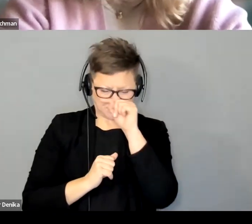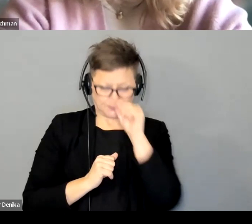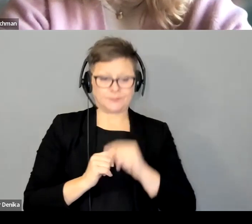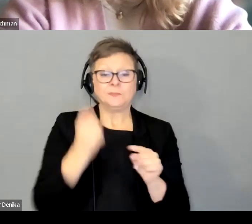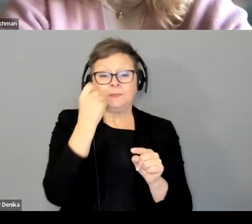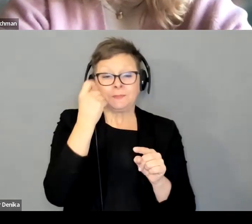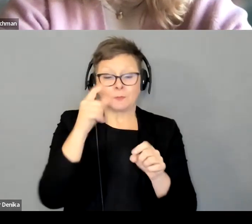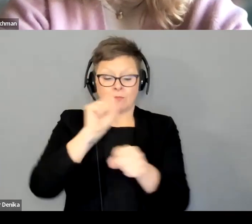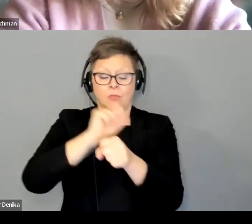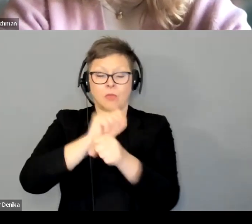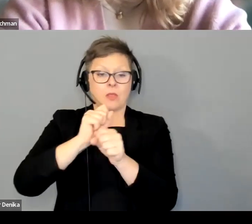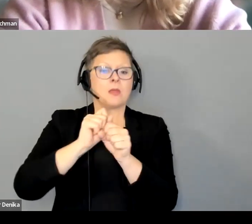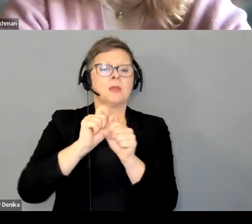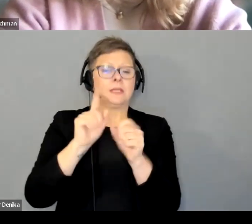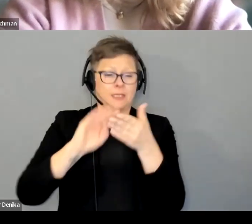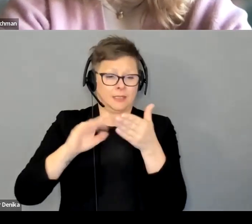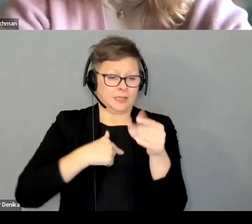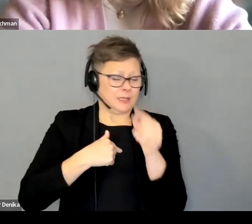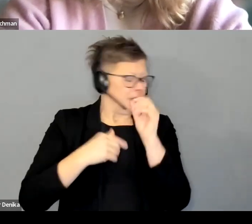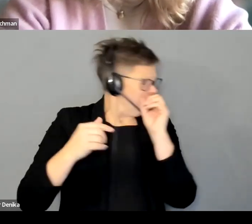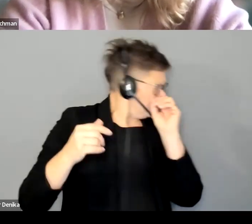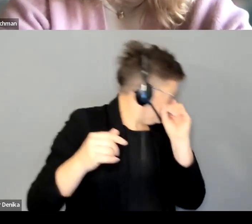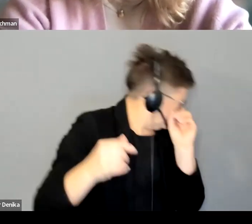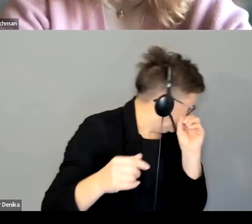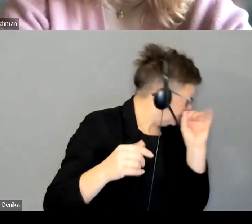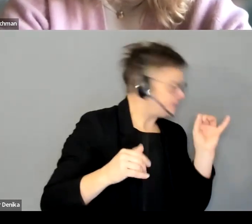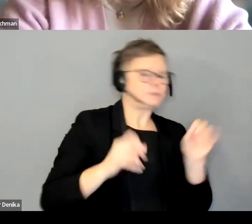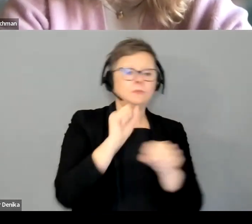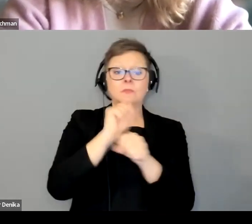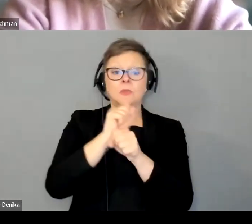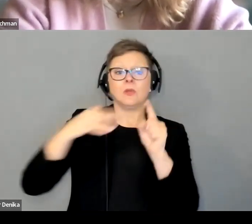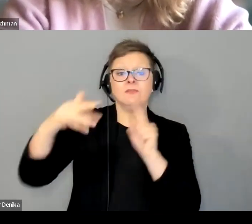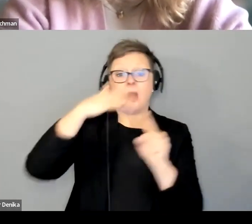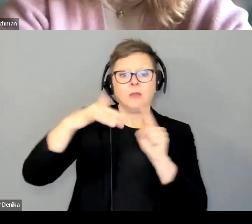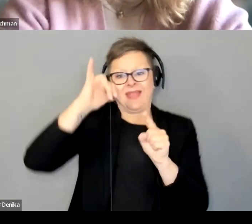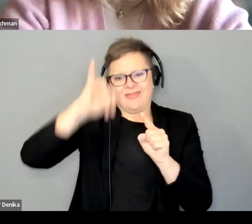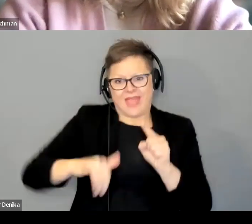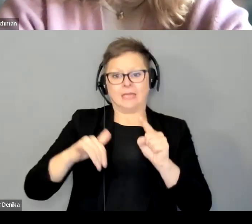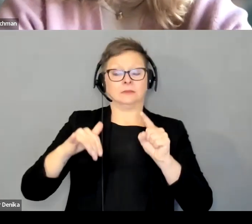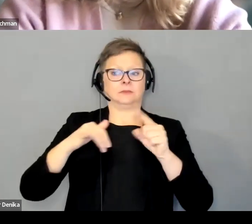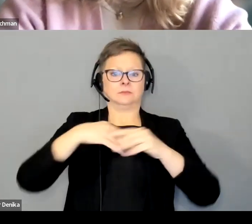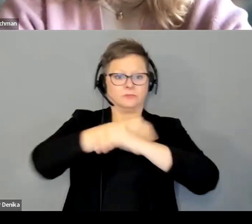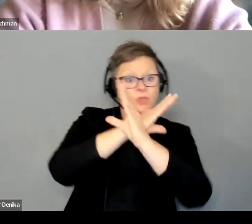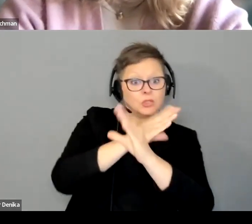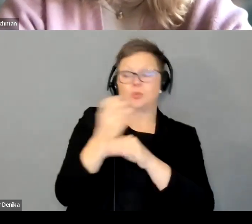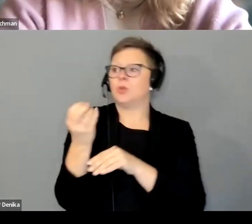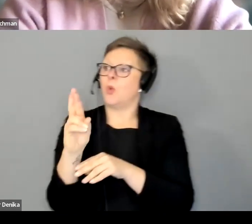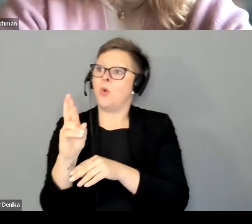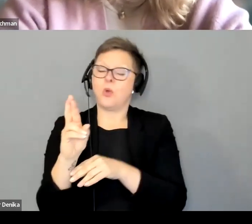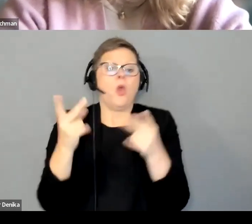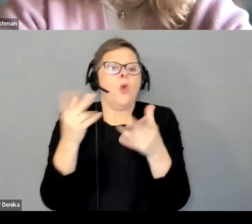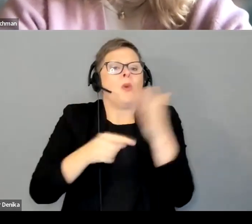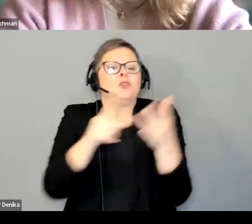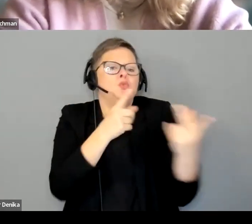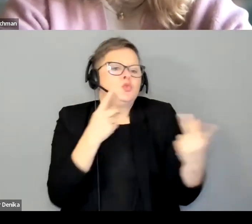work environment is over and above the physical space or the virtual space. It's what one does within that setting. And